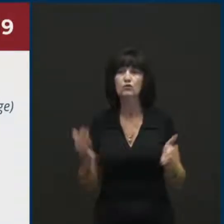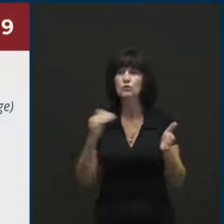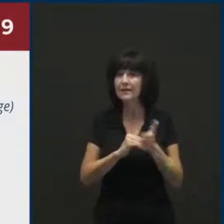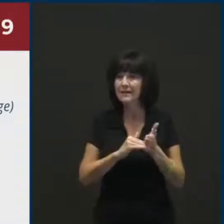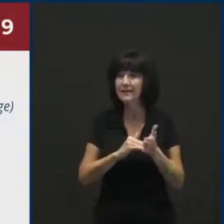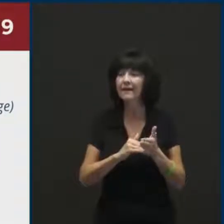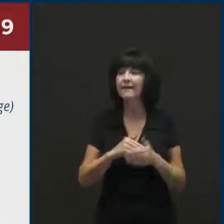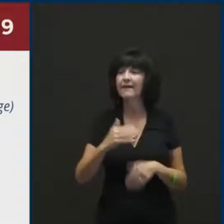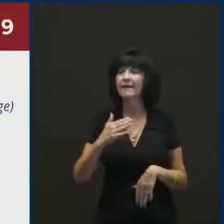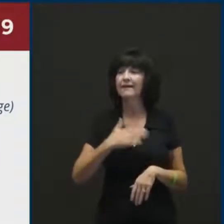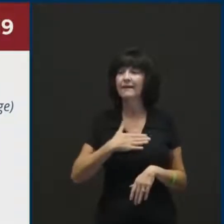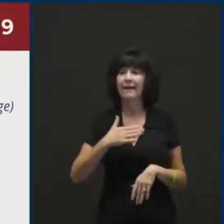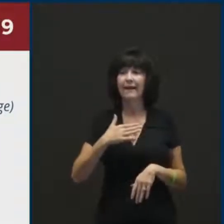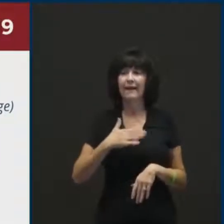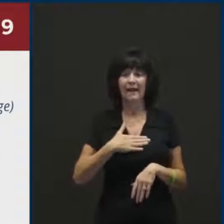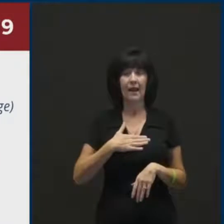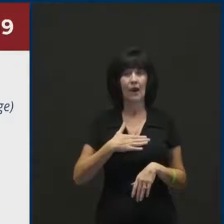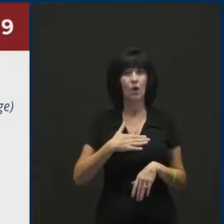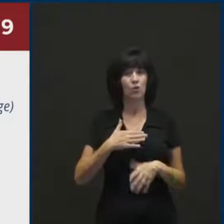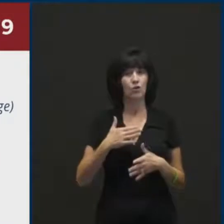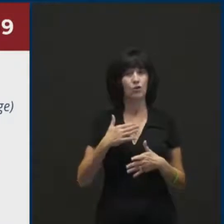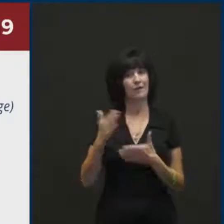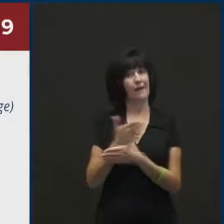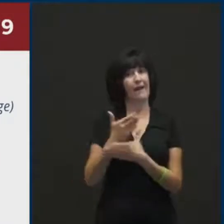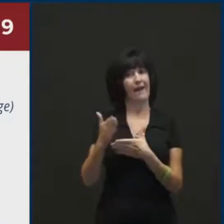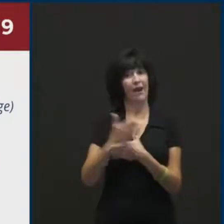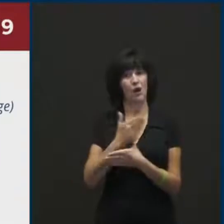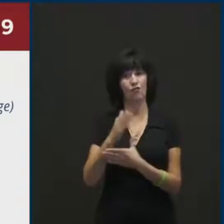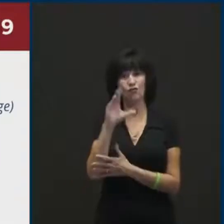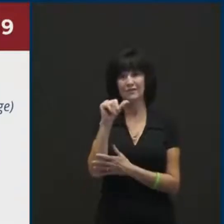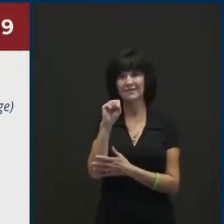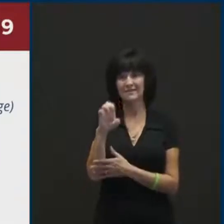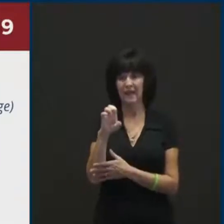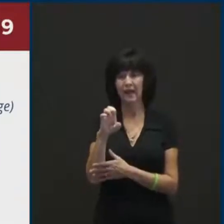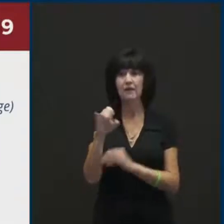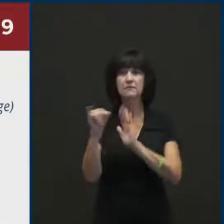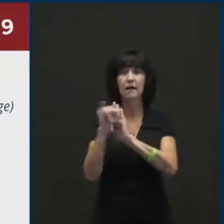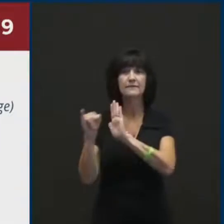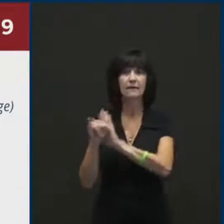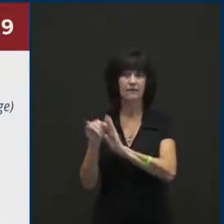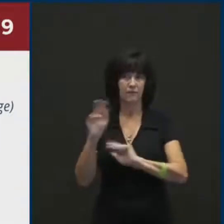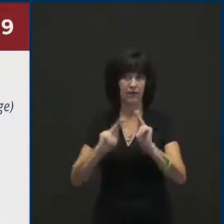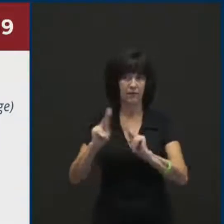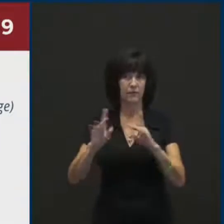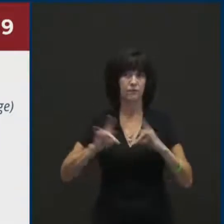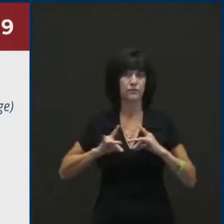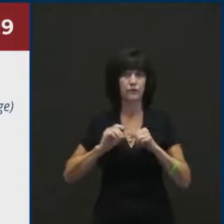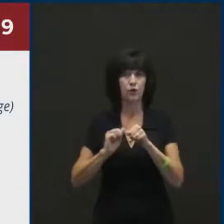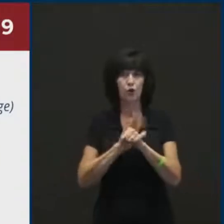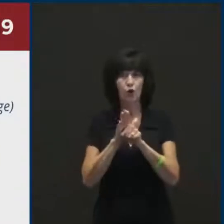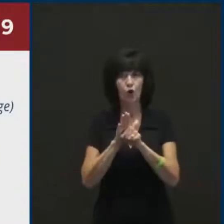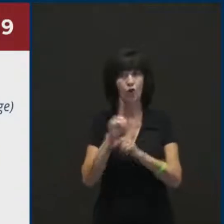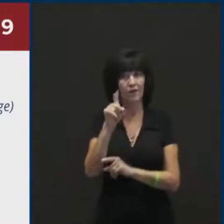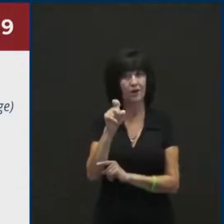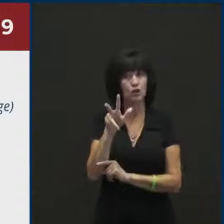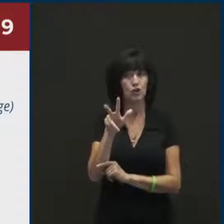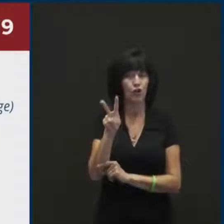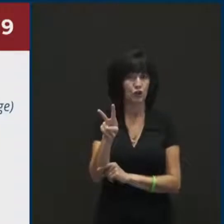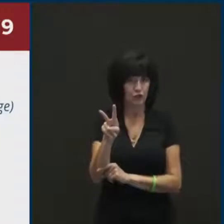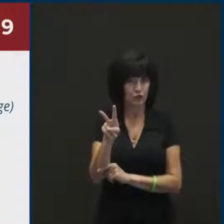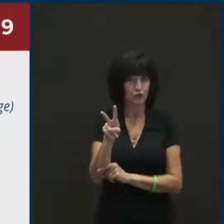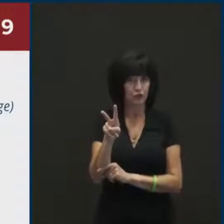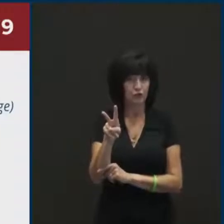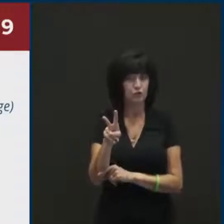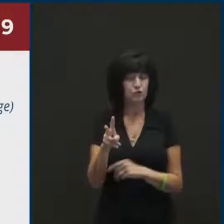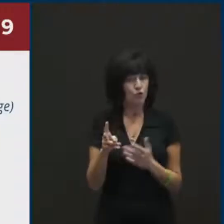is 132, higher than where we want it to be. We want it to be solidly under 100, and we're flattening out now, which is